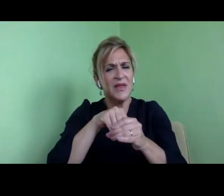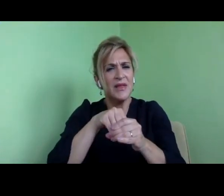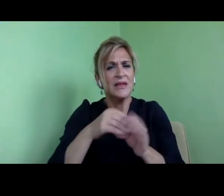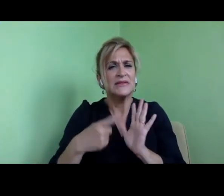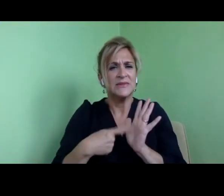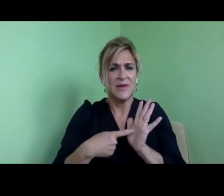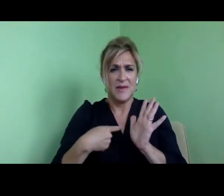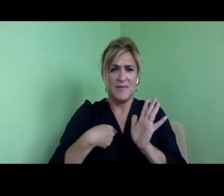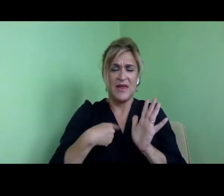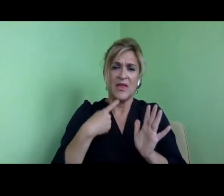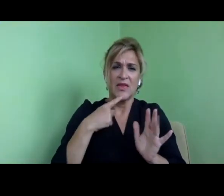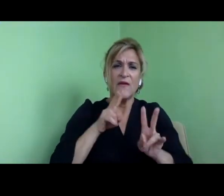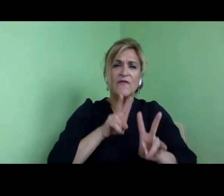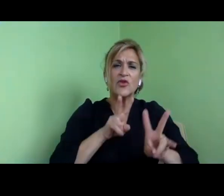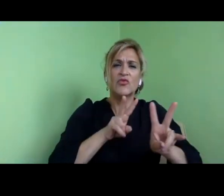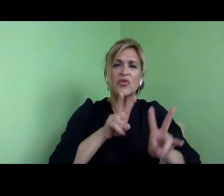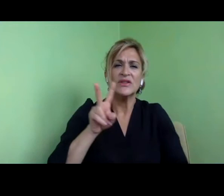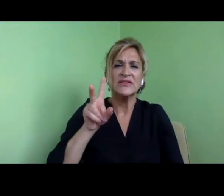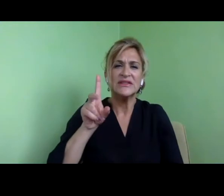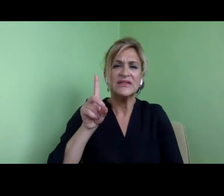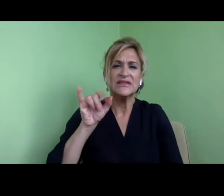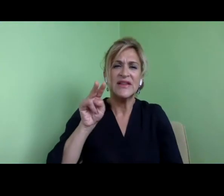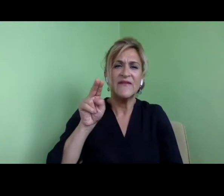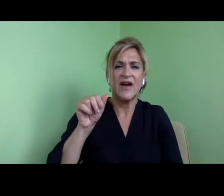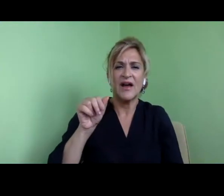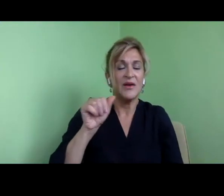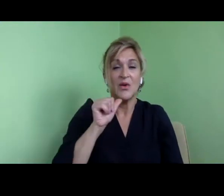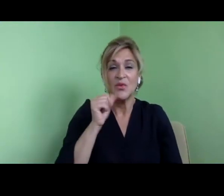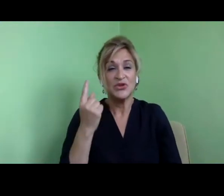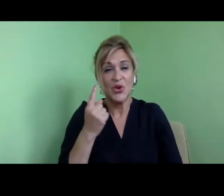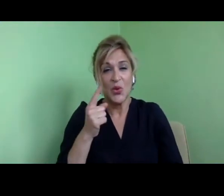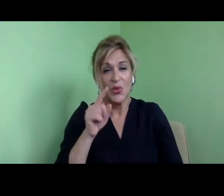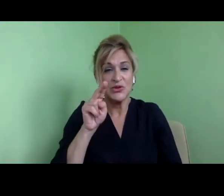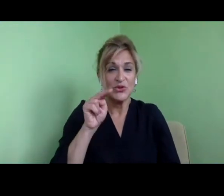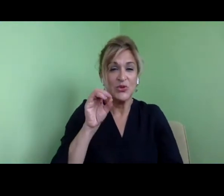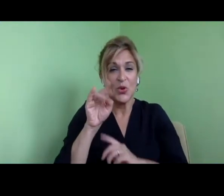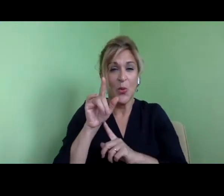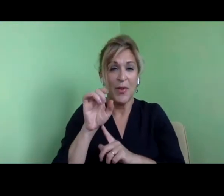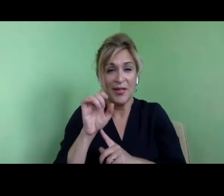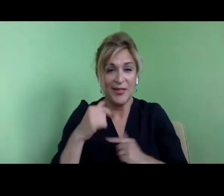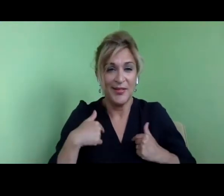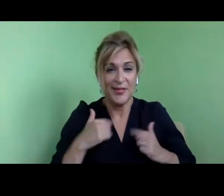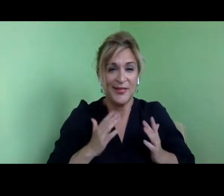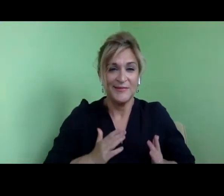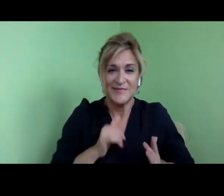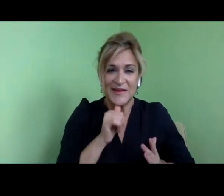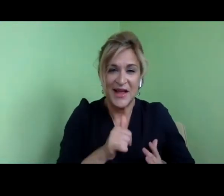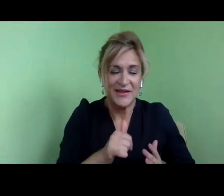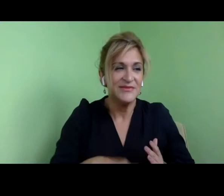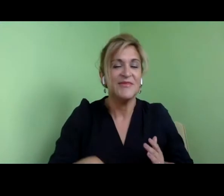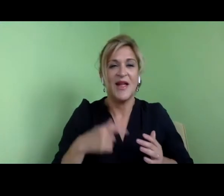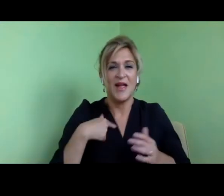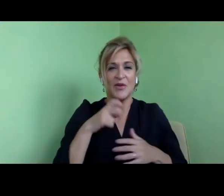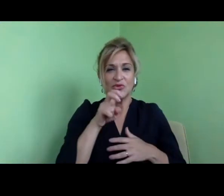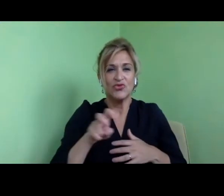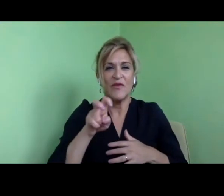the funeral diva, was not always noble. I was traveling while my dear friend, the visual artist Dawn Reed, was